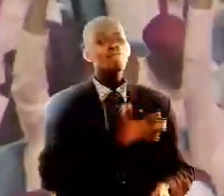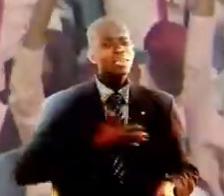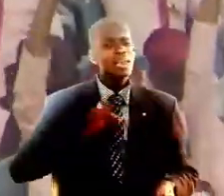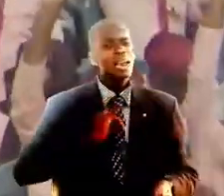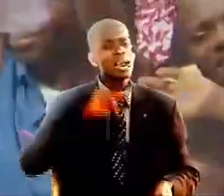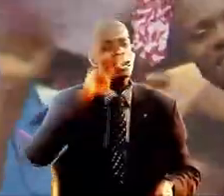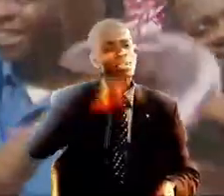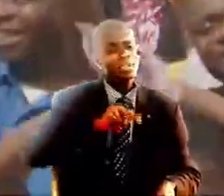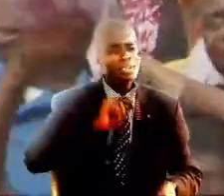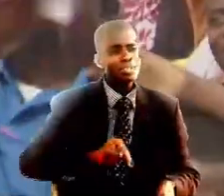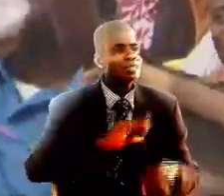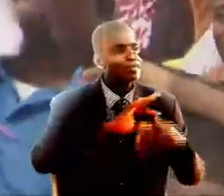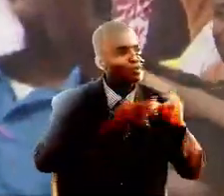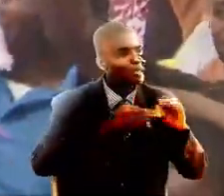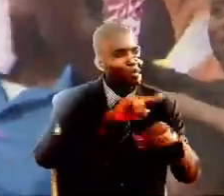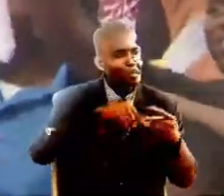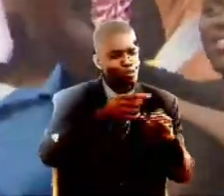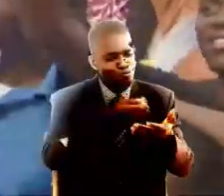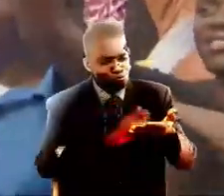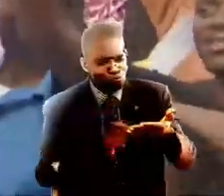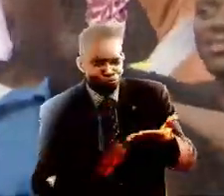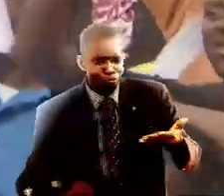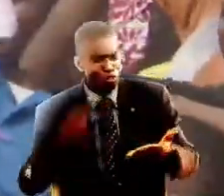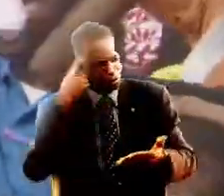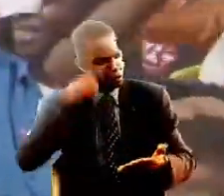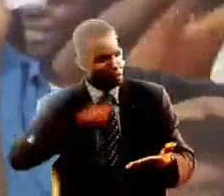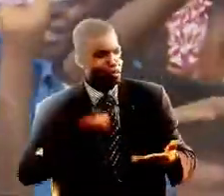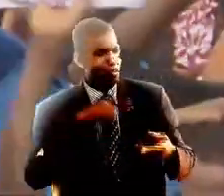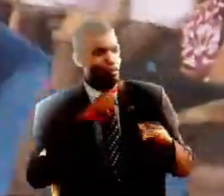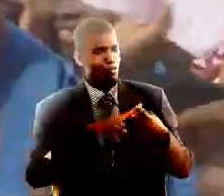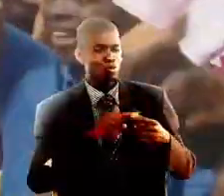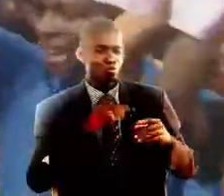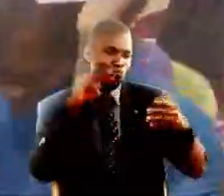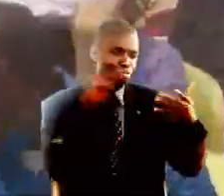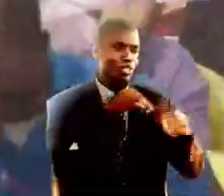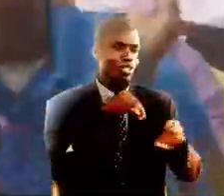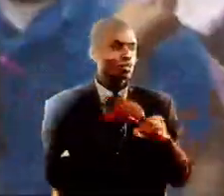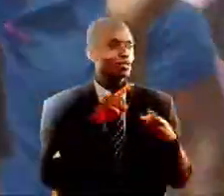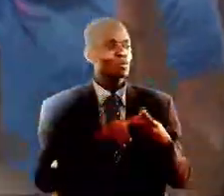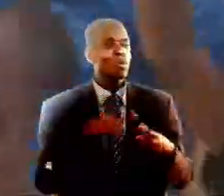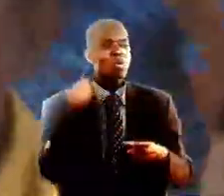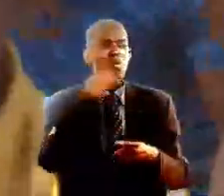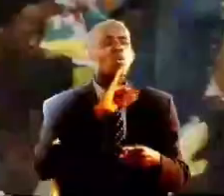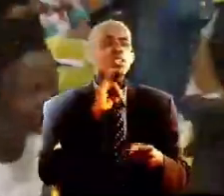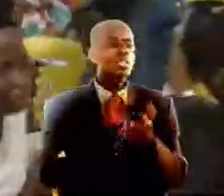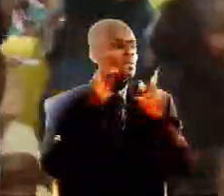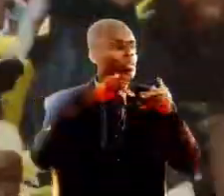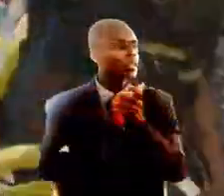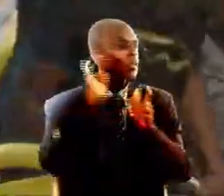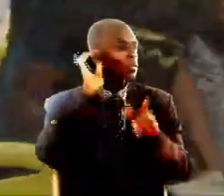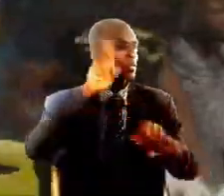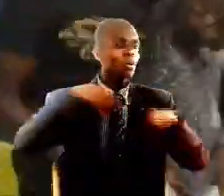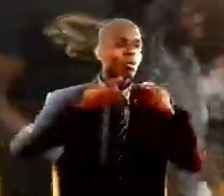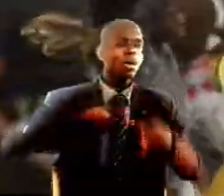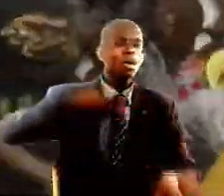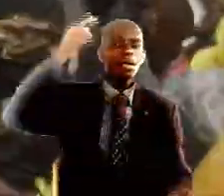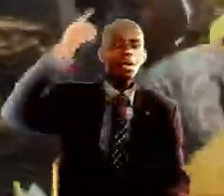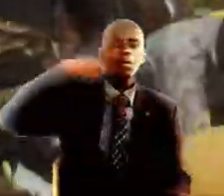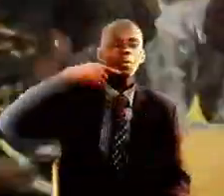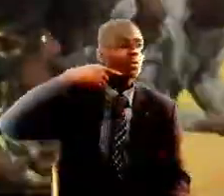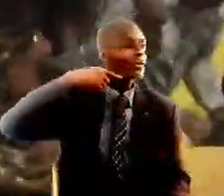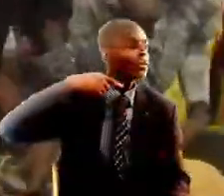write something about this. Where is the person I'm talking about there? Why don't you rise up? Why don't you rise up and